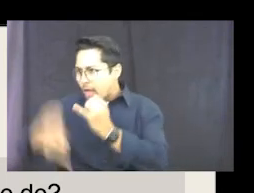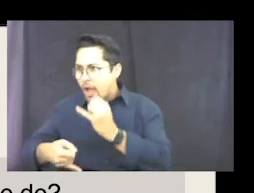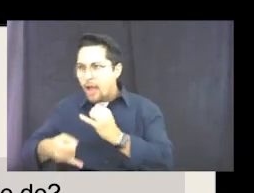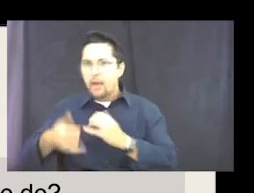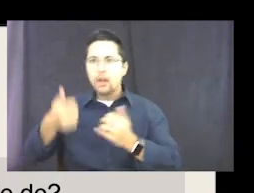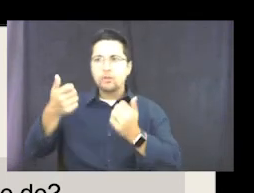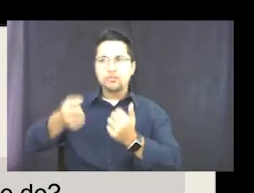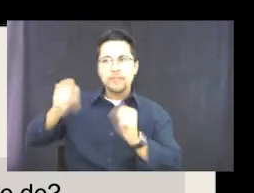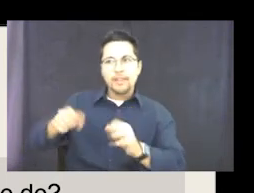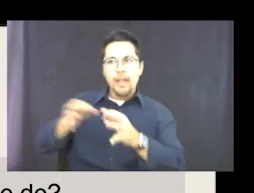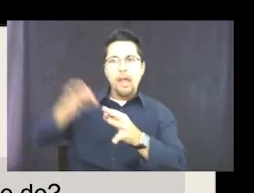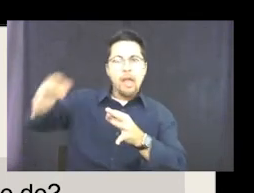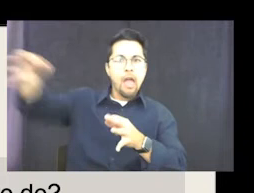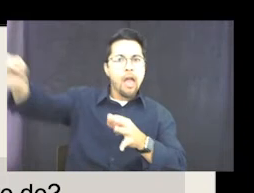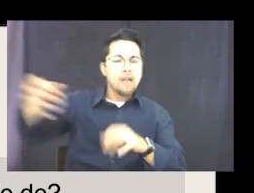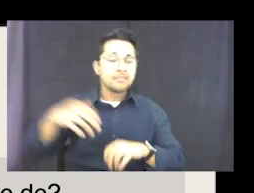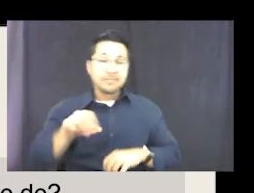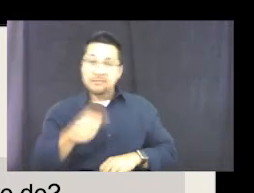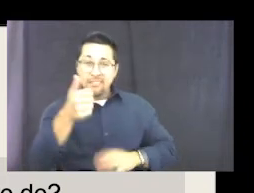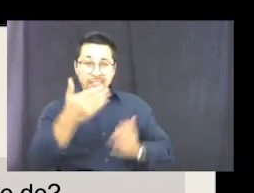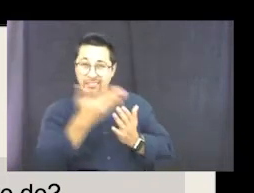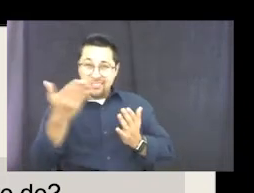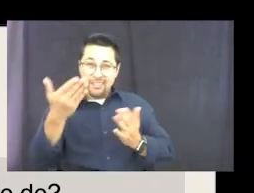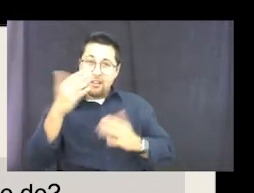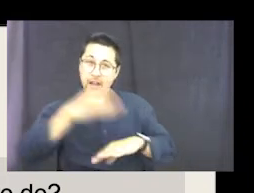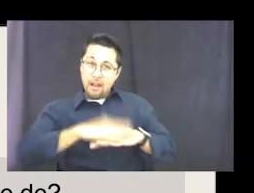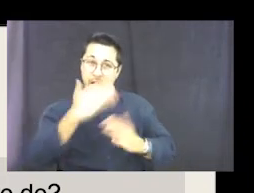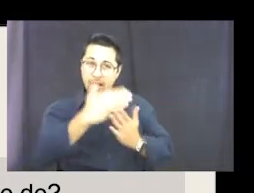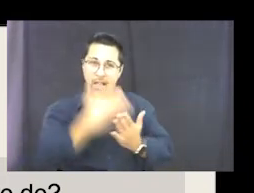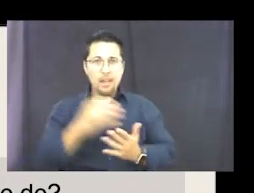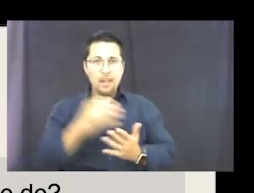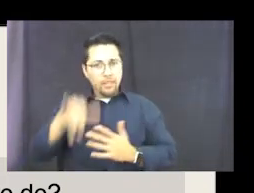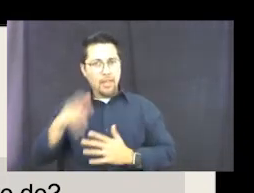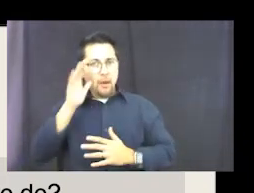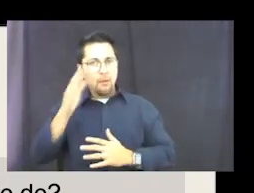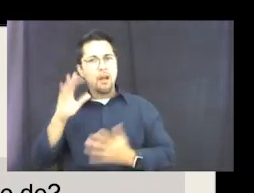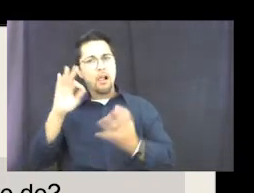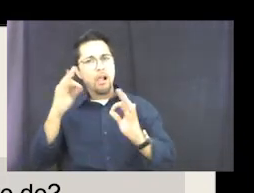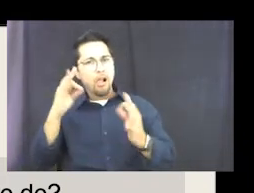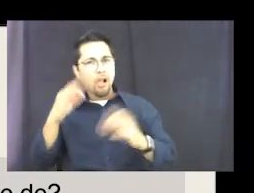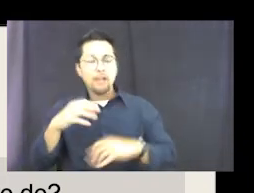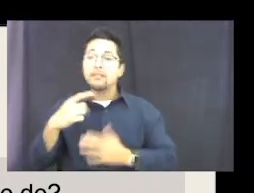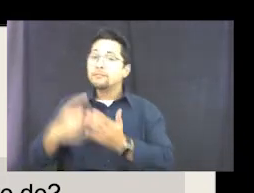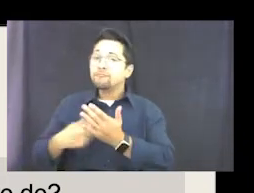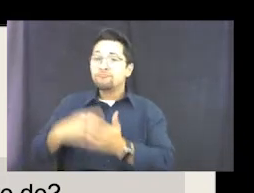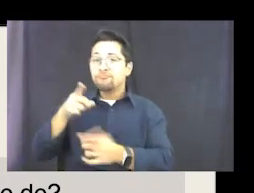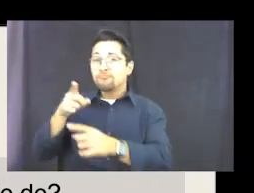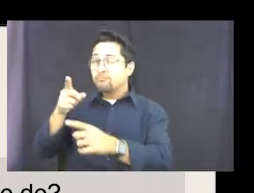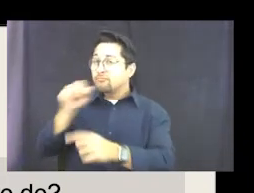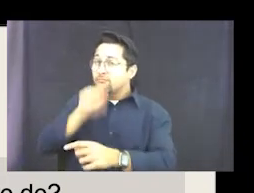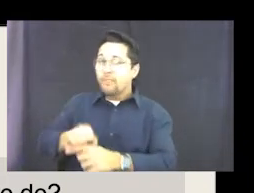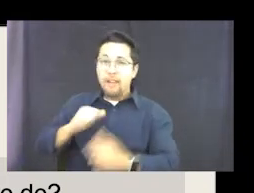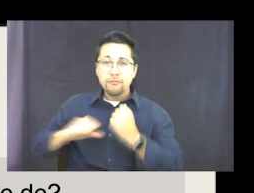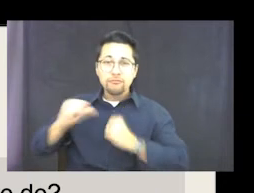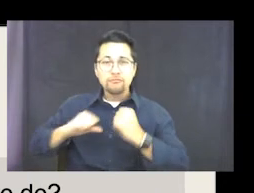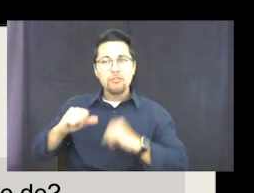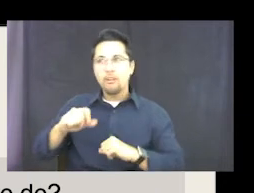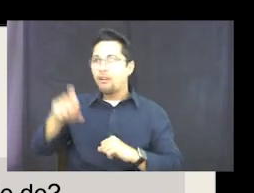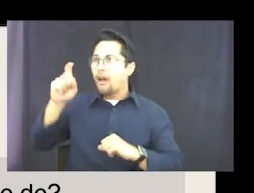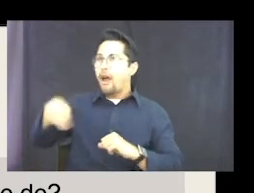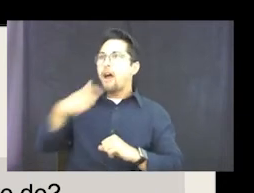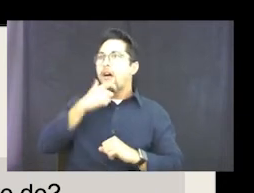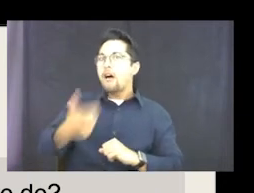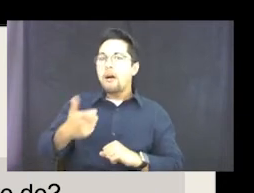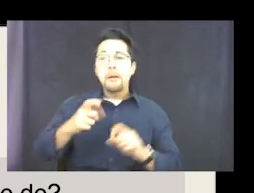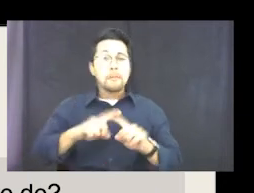wait? Is there anything on my list that is a time waster or distraction? Sometimes you love a show that you just have to watch,